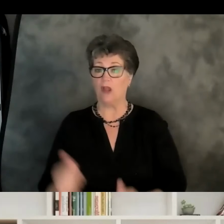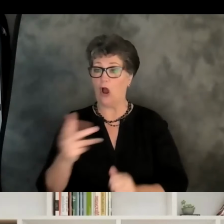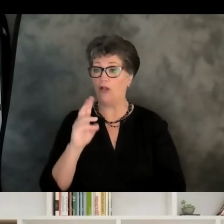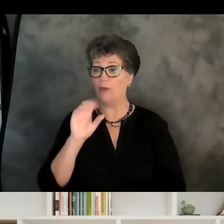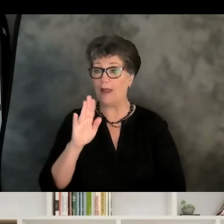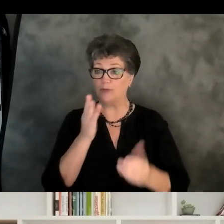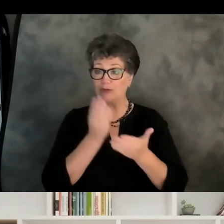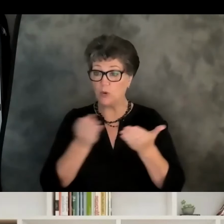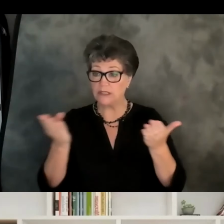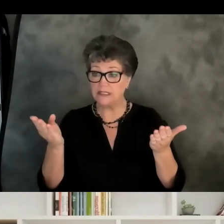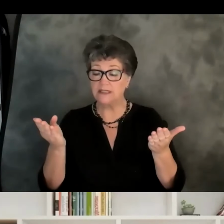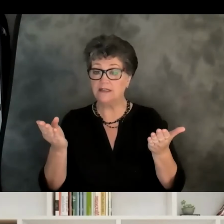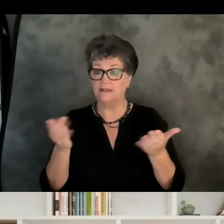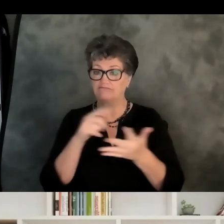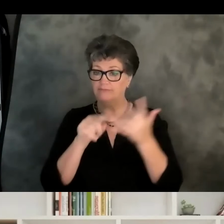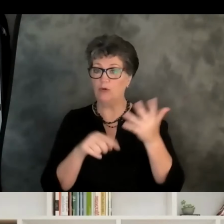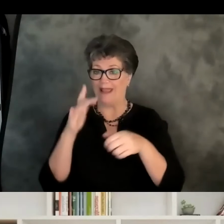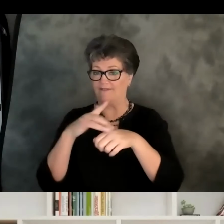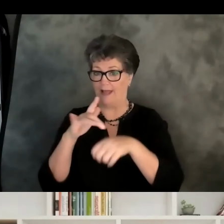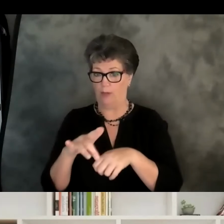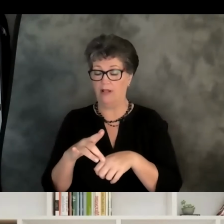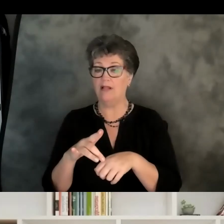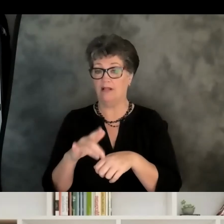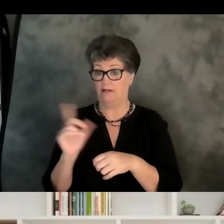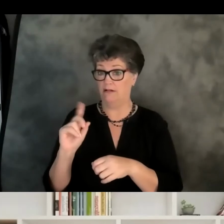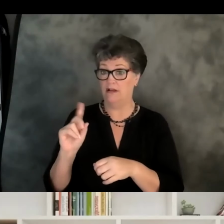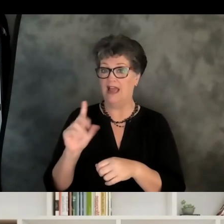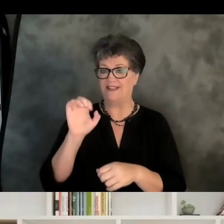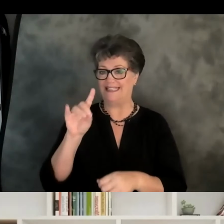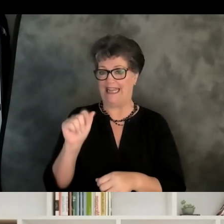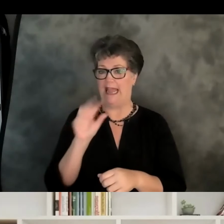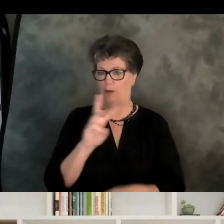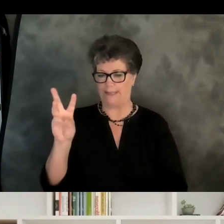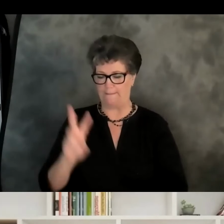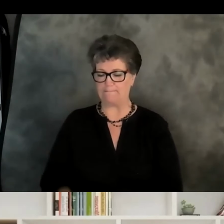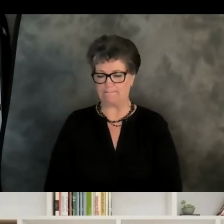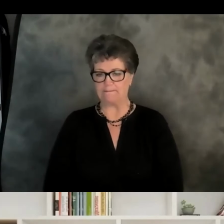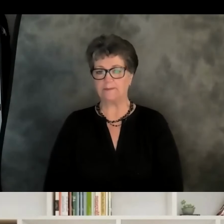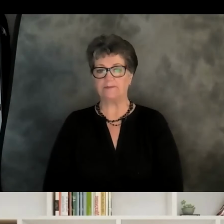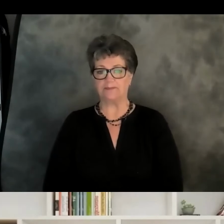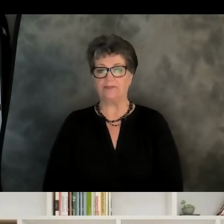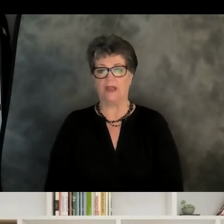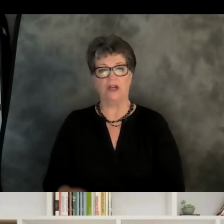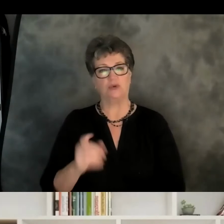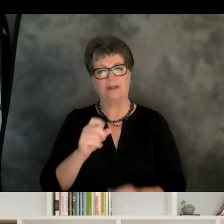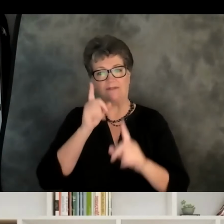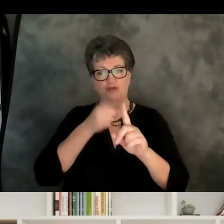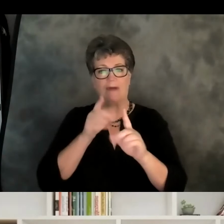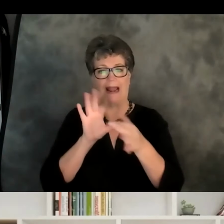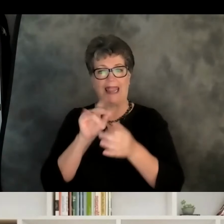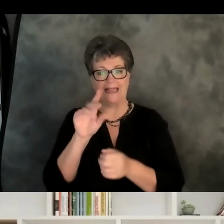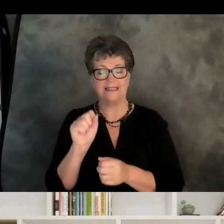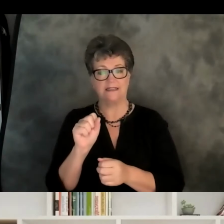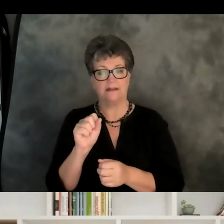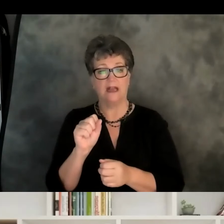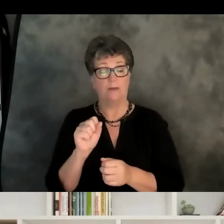resources will be available on the CDA website. So we'll have direct links for you as well. But